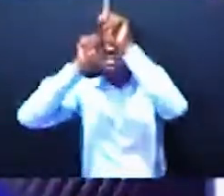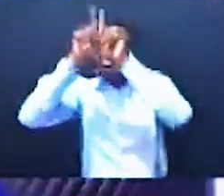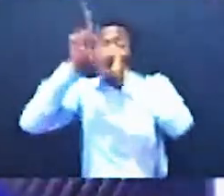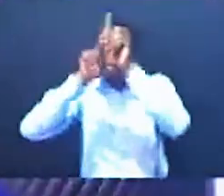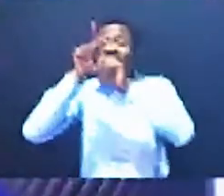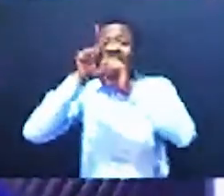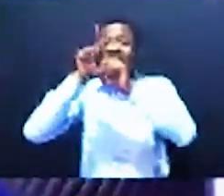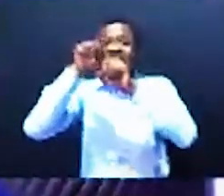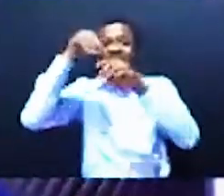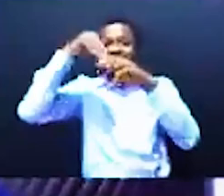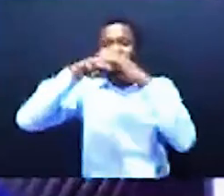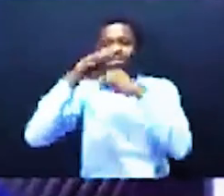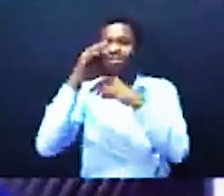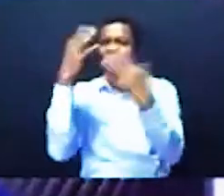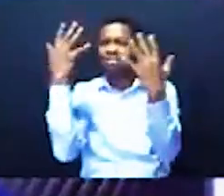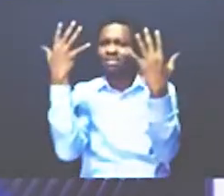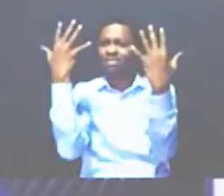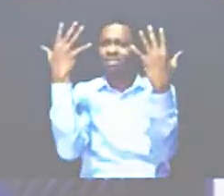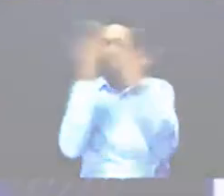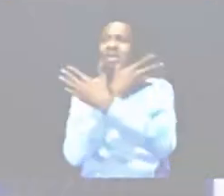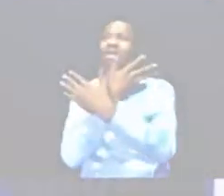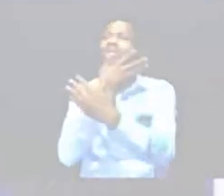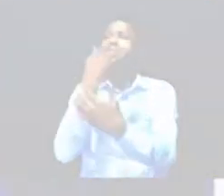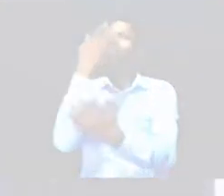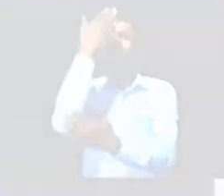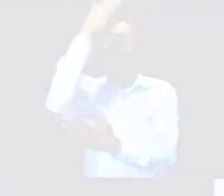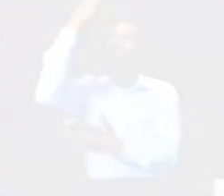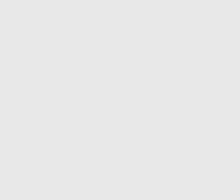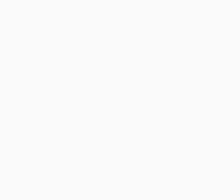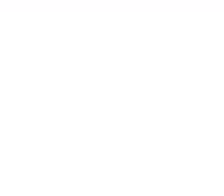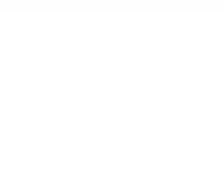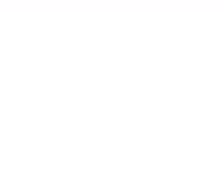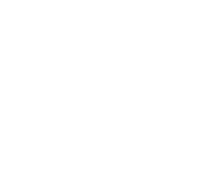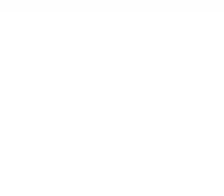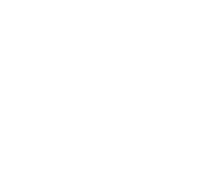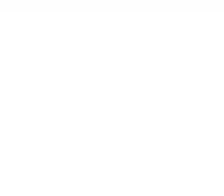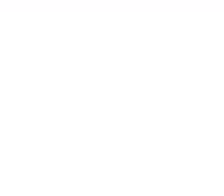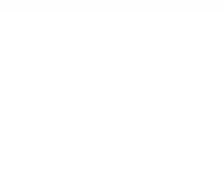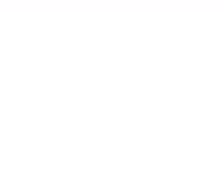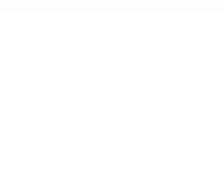in the dark sky.